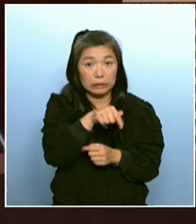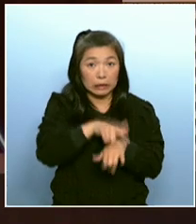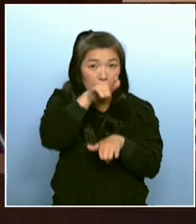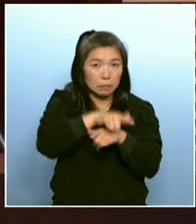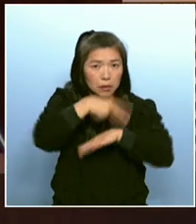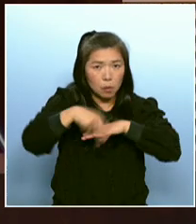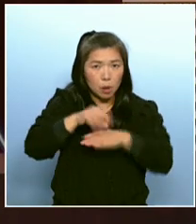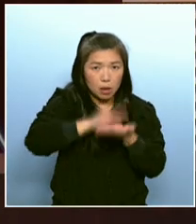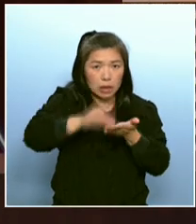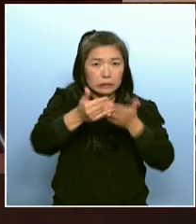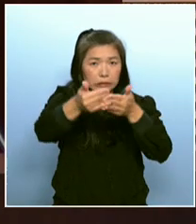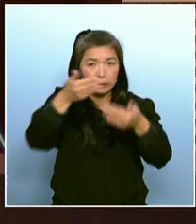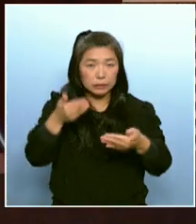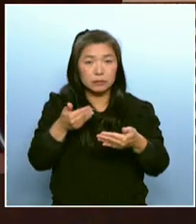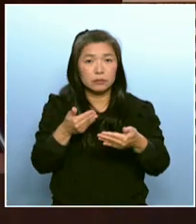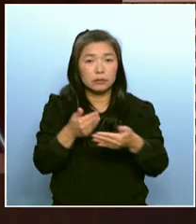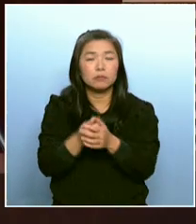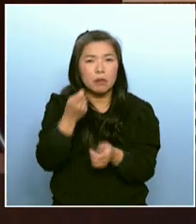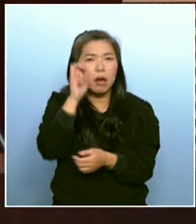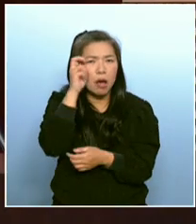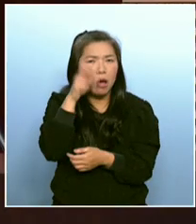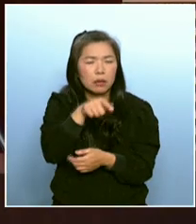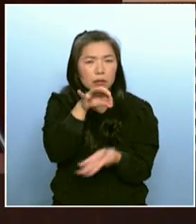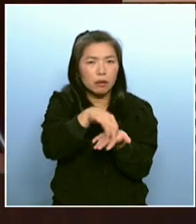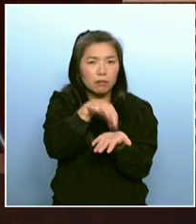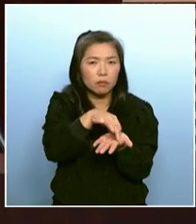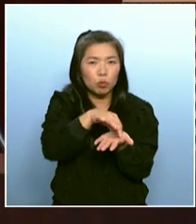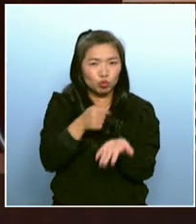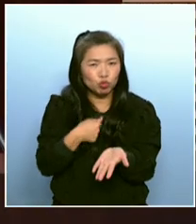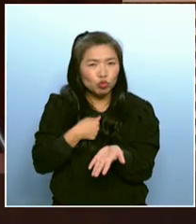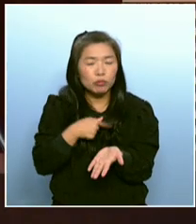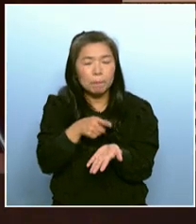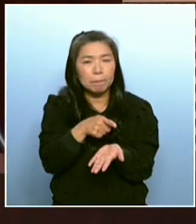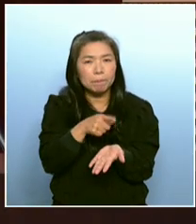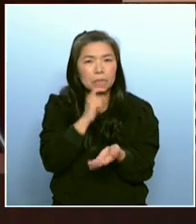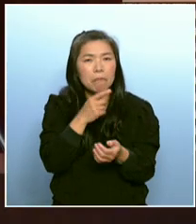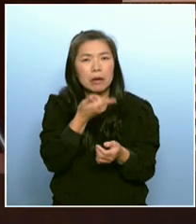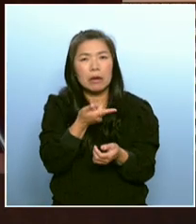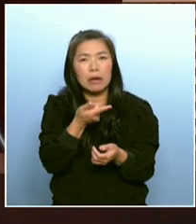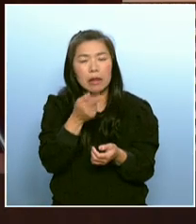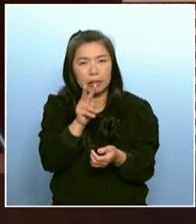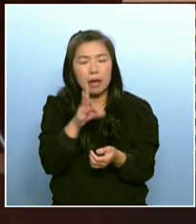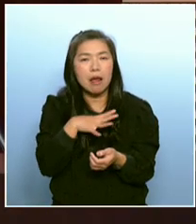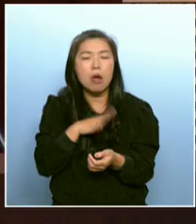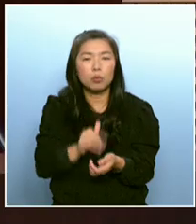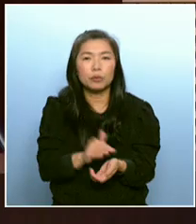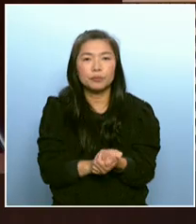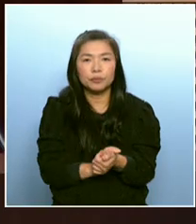Every time we roll out a new batch of projects, we take into consideration the needs of different